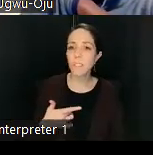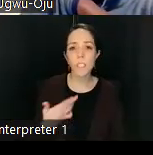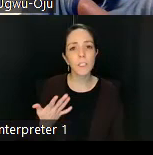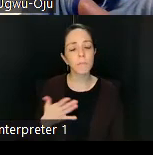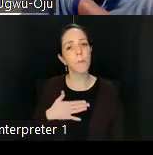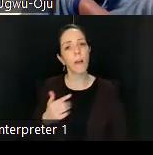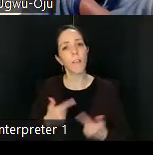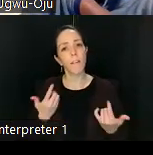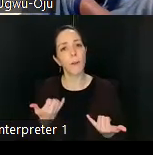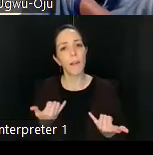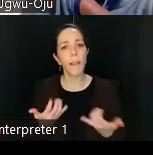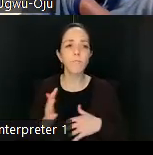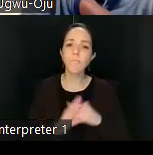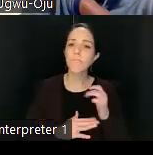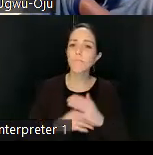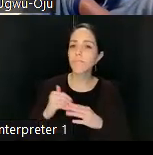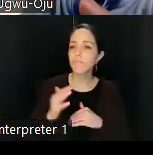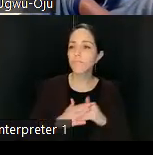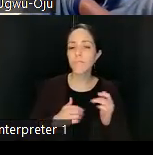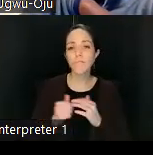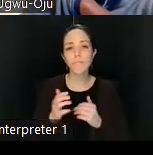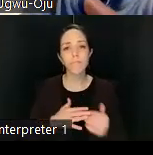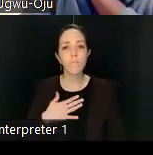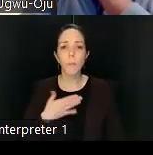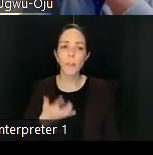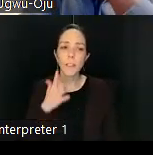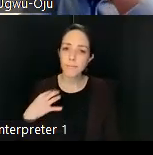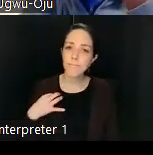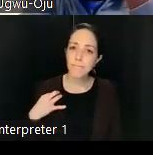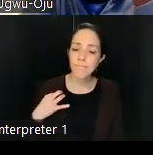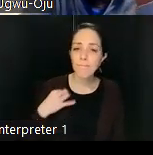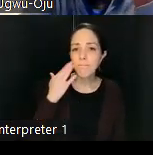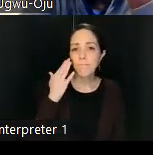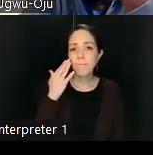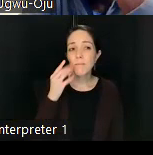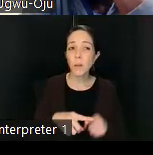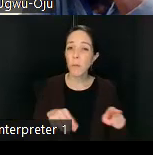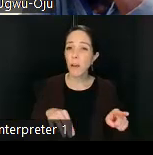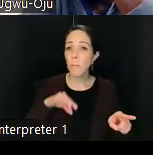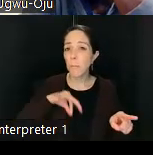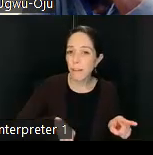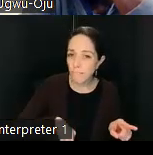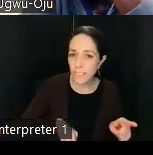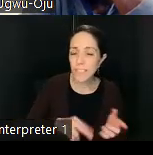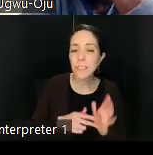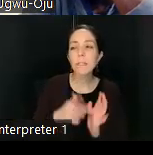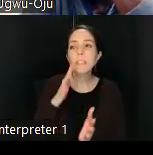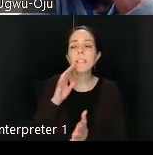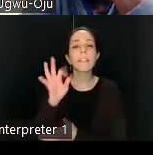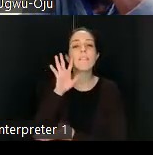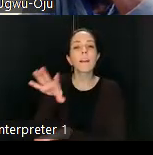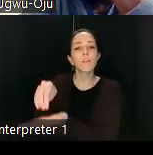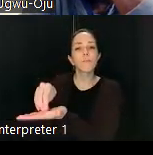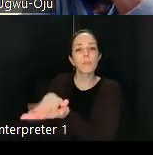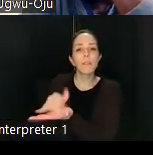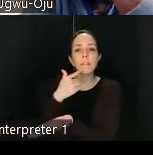life. And it's more of the benefit side of it, of being able to claim those hours, or even,